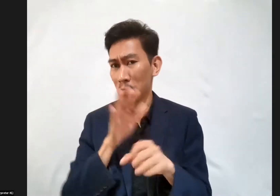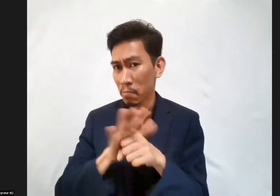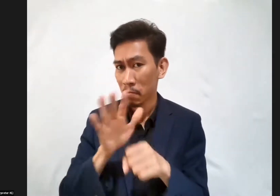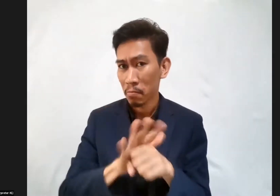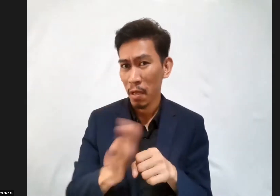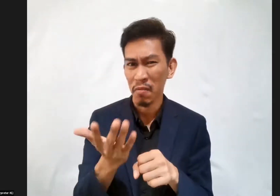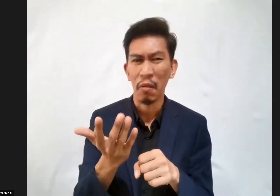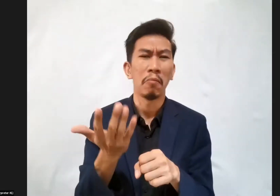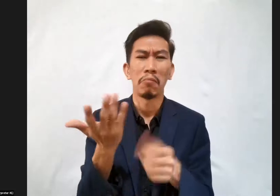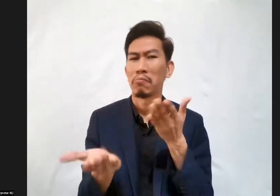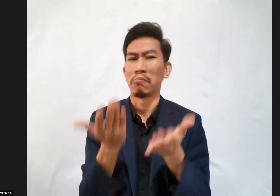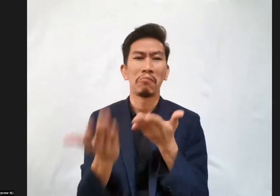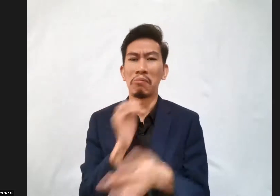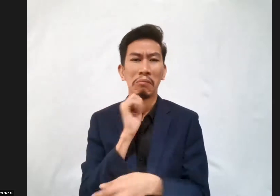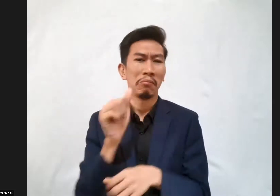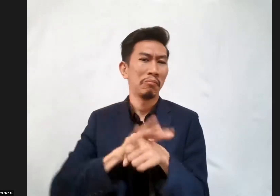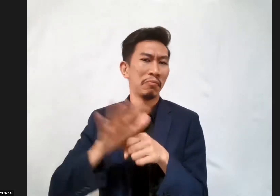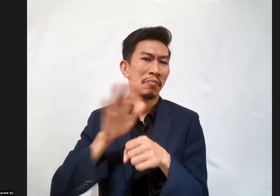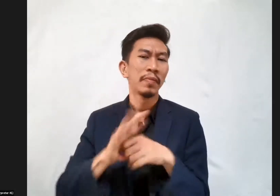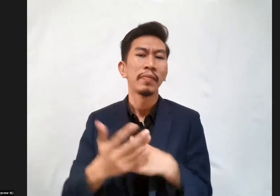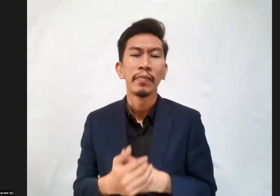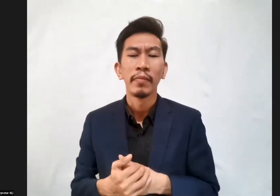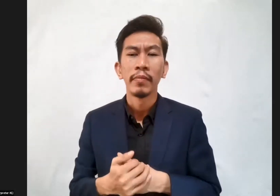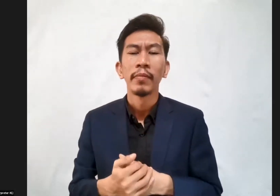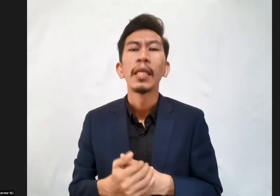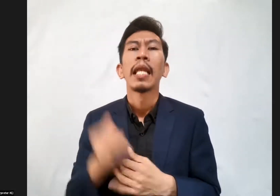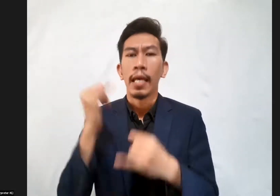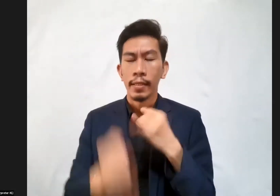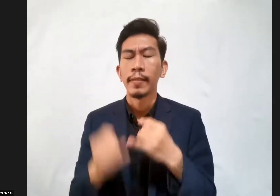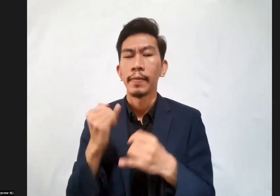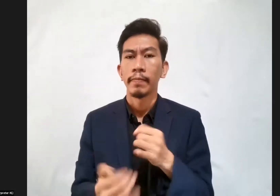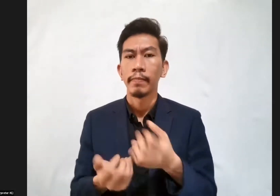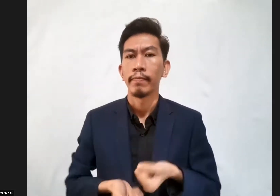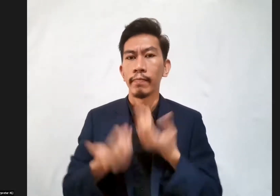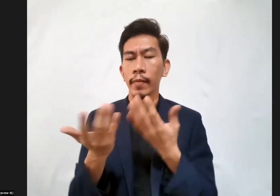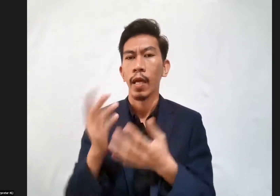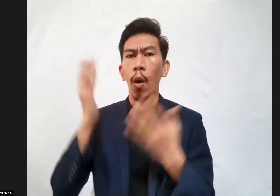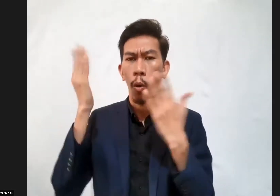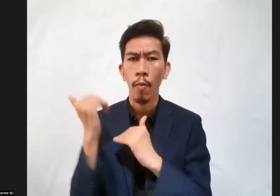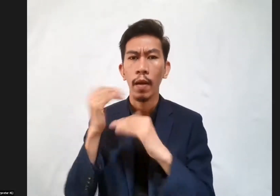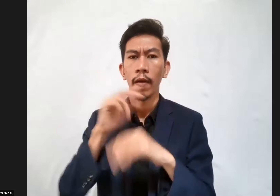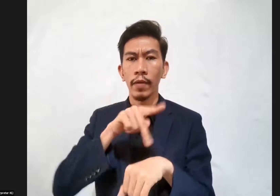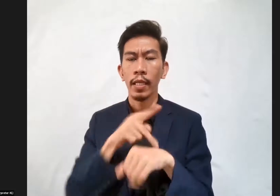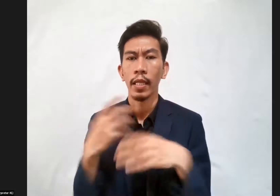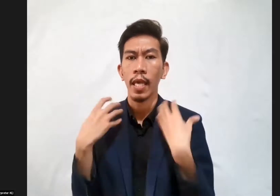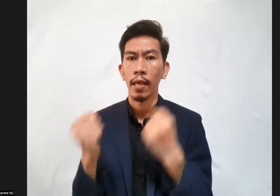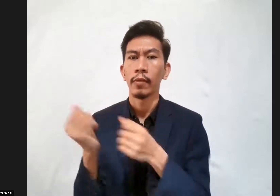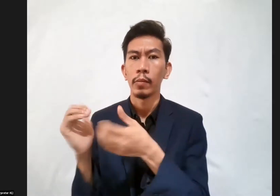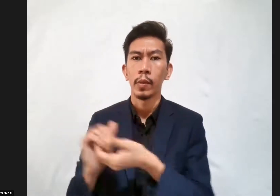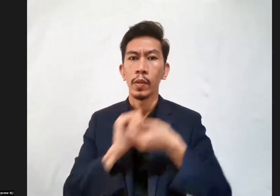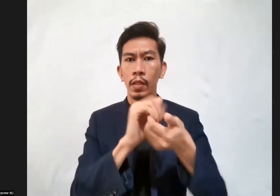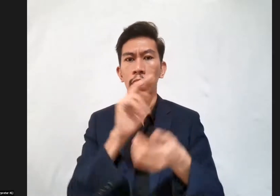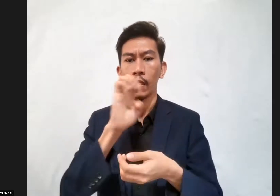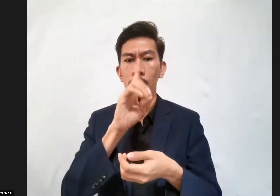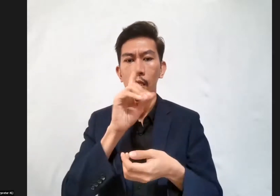not enough. My last comment to react, I'm hoping that PhilHealth will work with NEDA and the Philippine